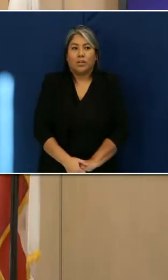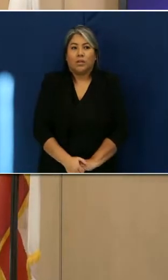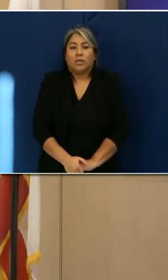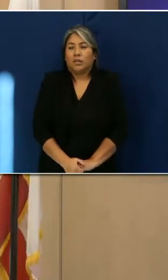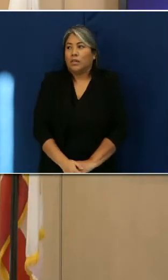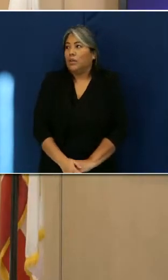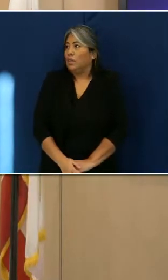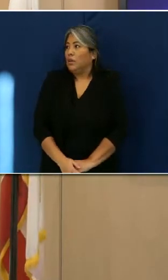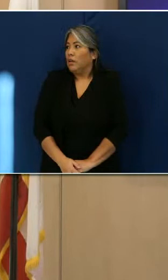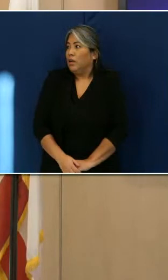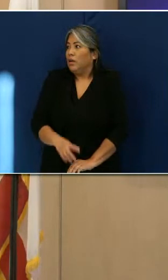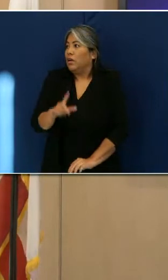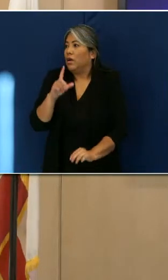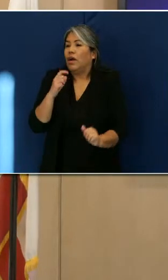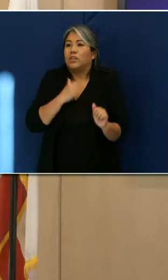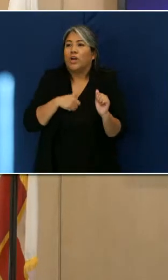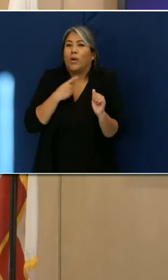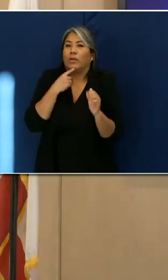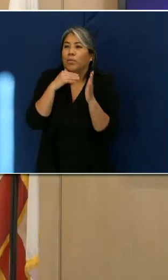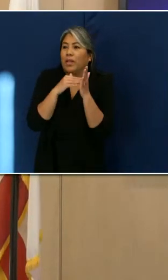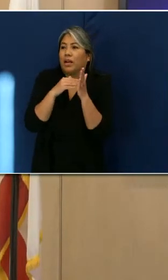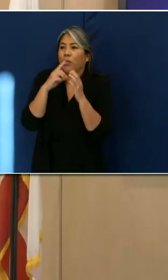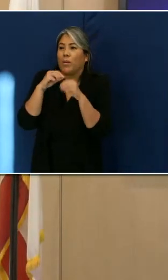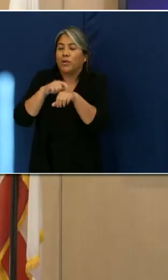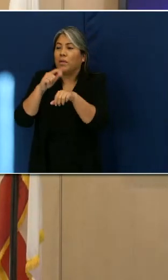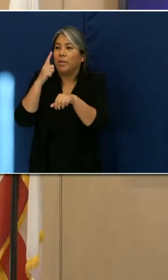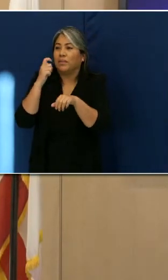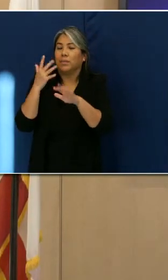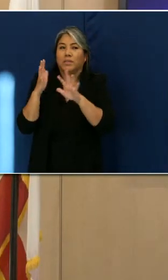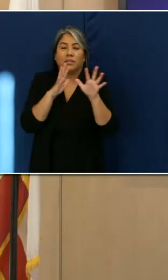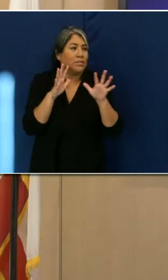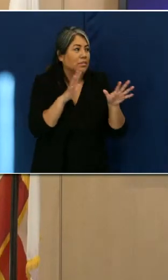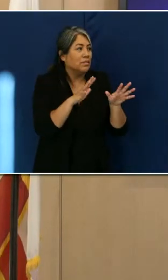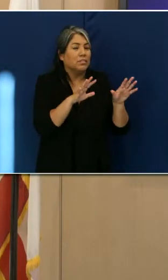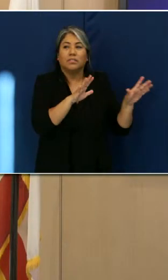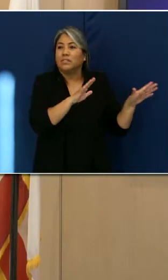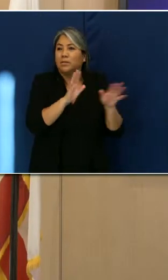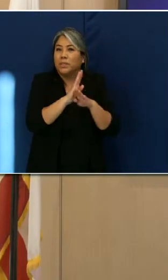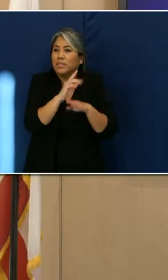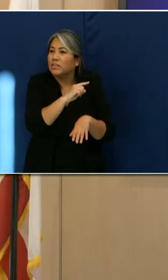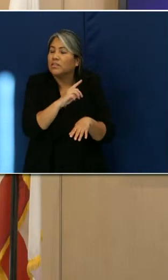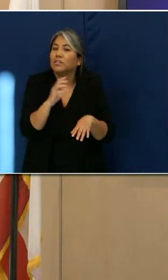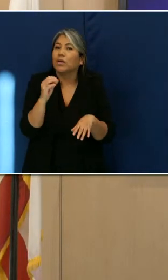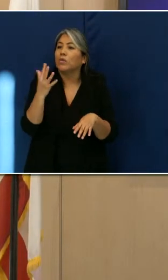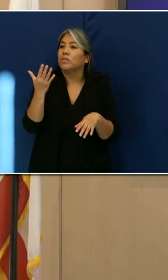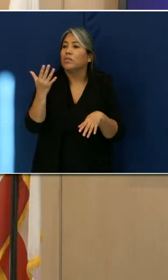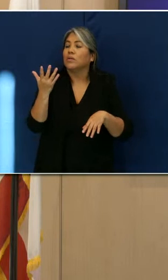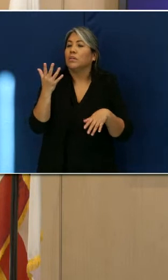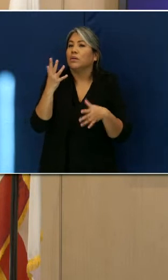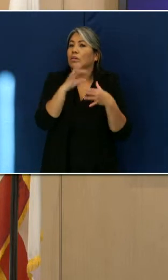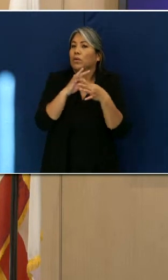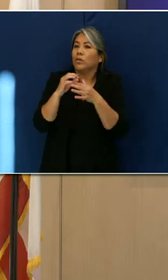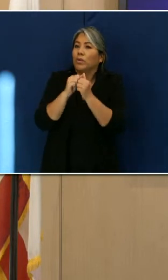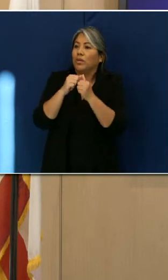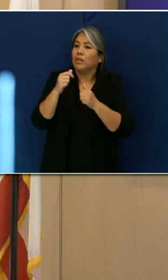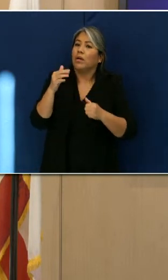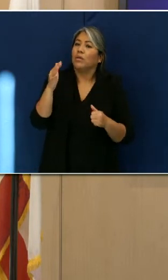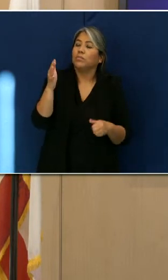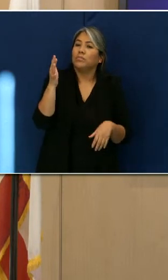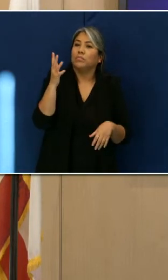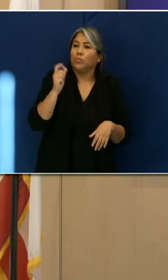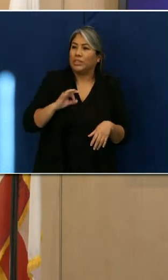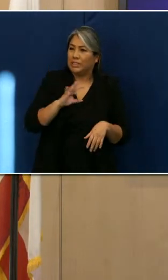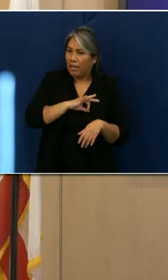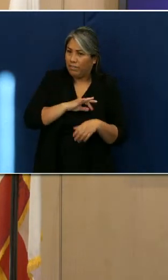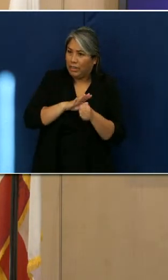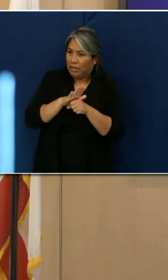I'm sorry, I'm going to have to make you repeat that question one more time since that was dual tasking there. So the question had to do with the